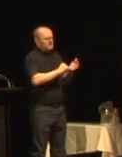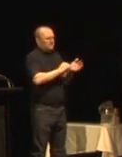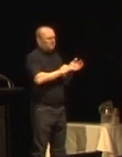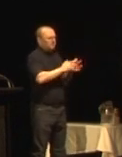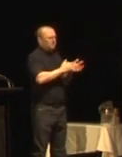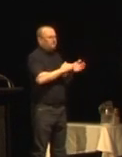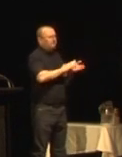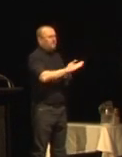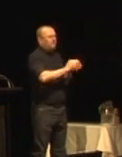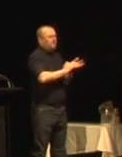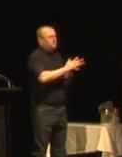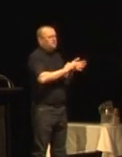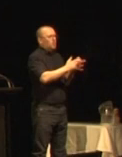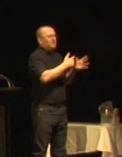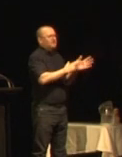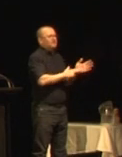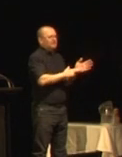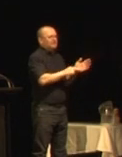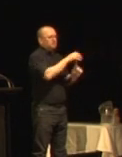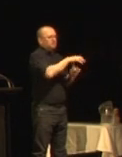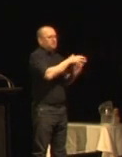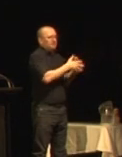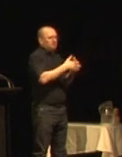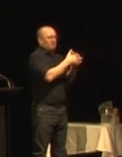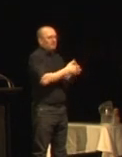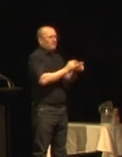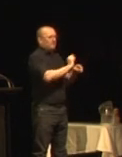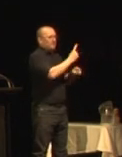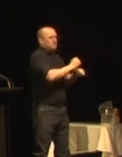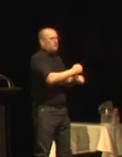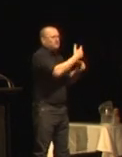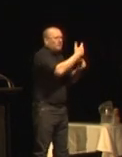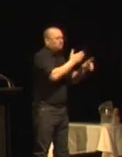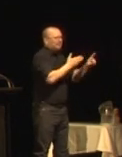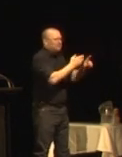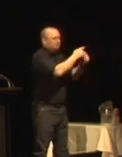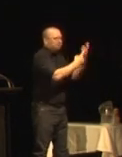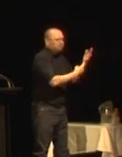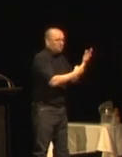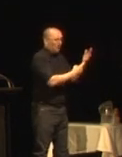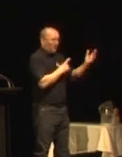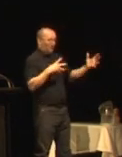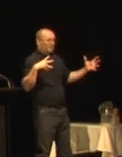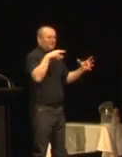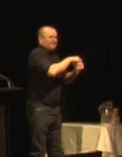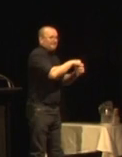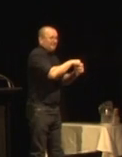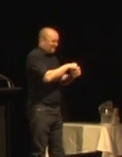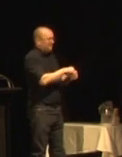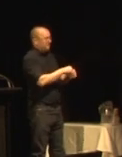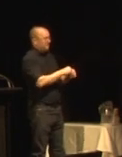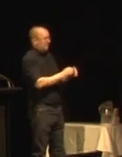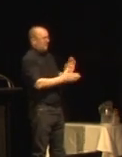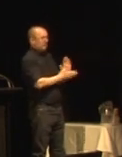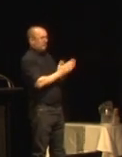strategy, and it was immediately apparent that all of the things that needed to happen in order for that strategy to succeed had